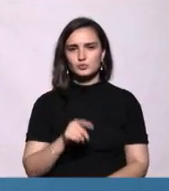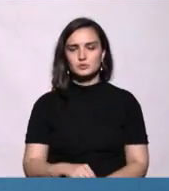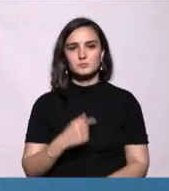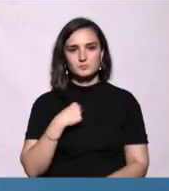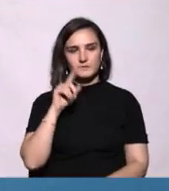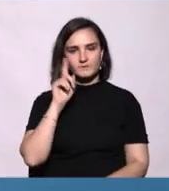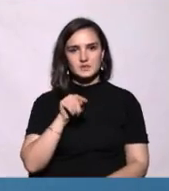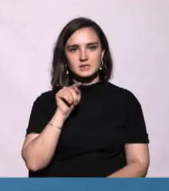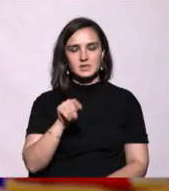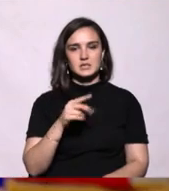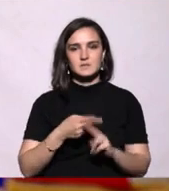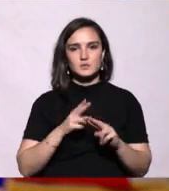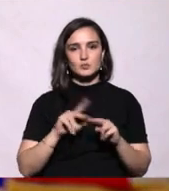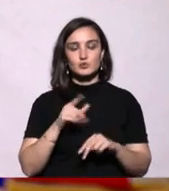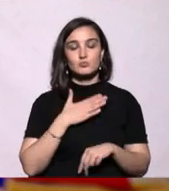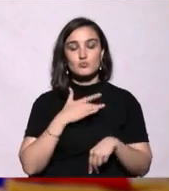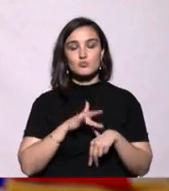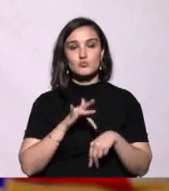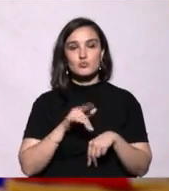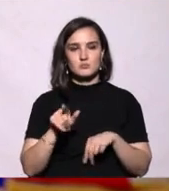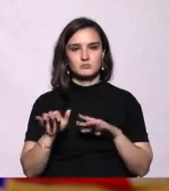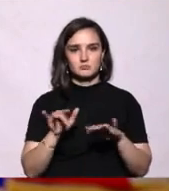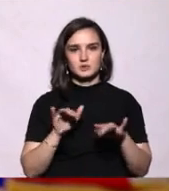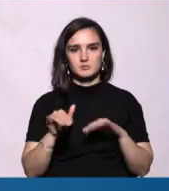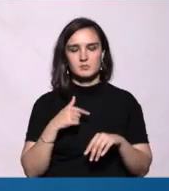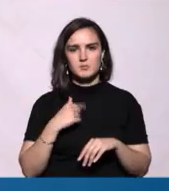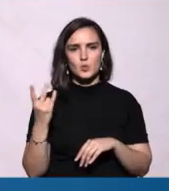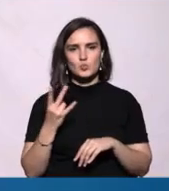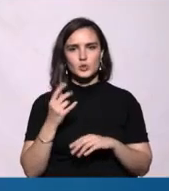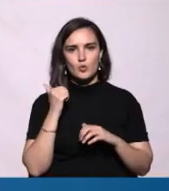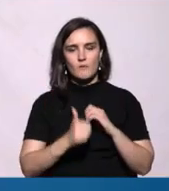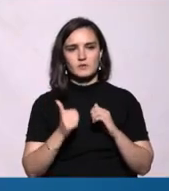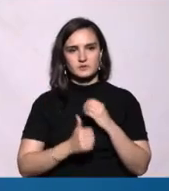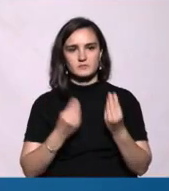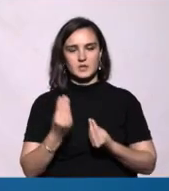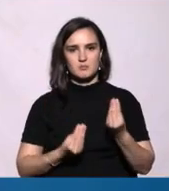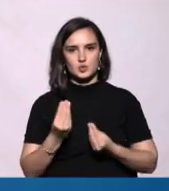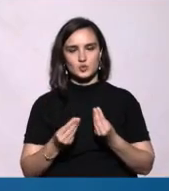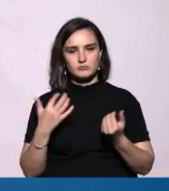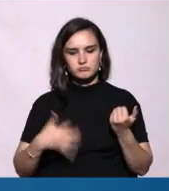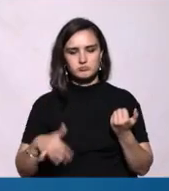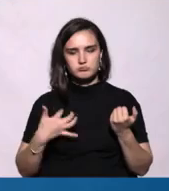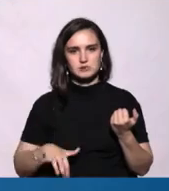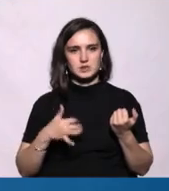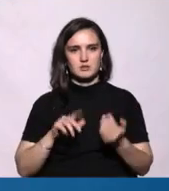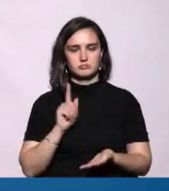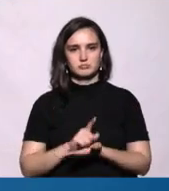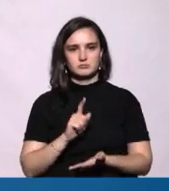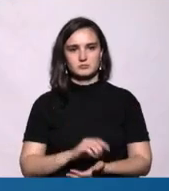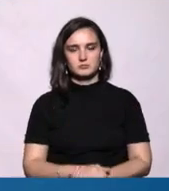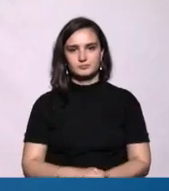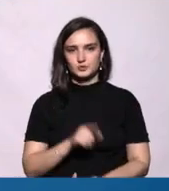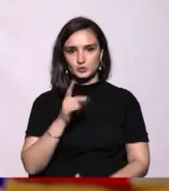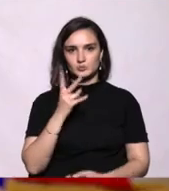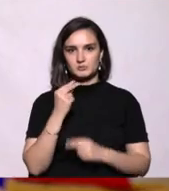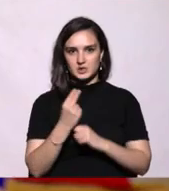I know this one because it's my favorite activity and I must always play. And, it's play the guitar. And, you